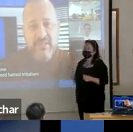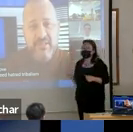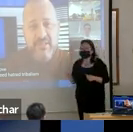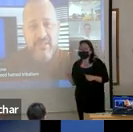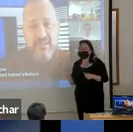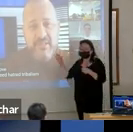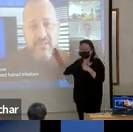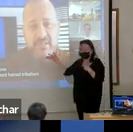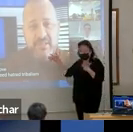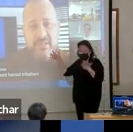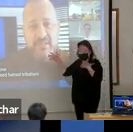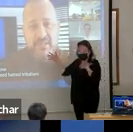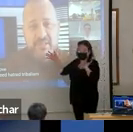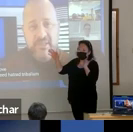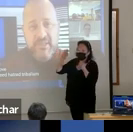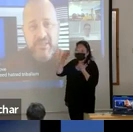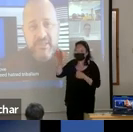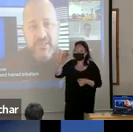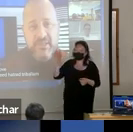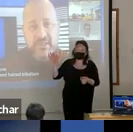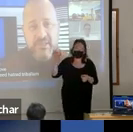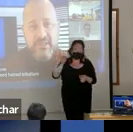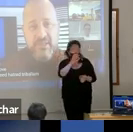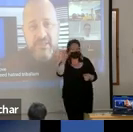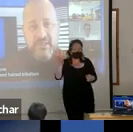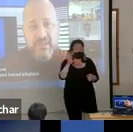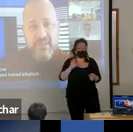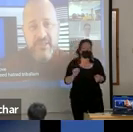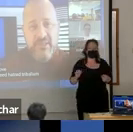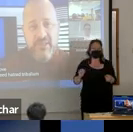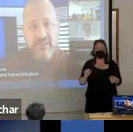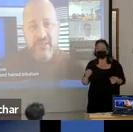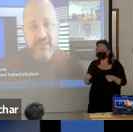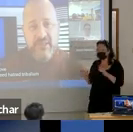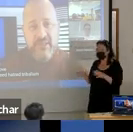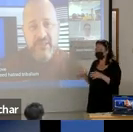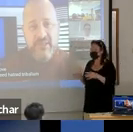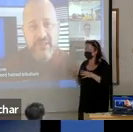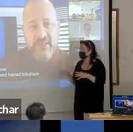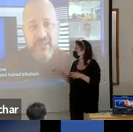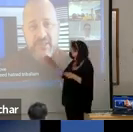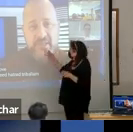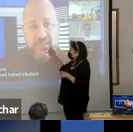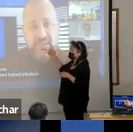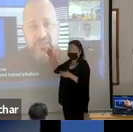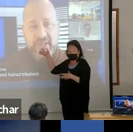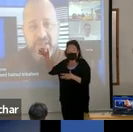he talked about his work with Obama. And he told a story which I really liked. He said that when he talked to